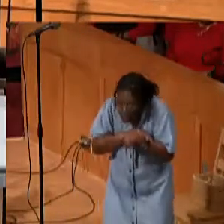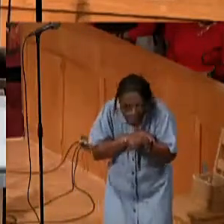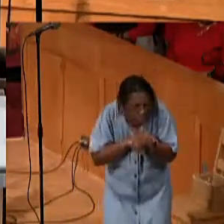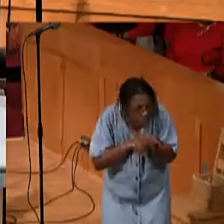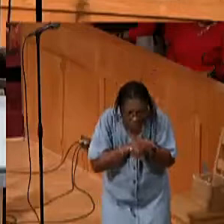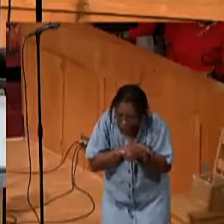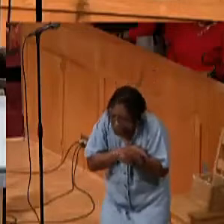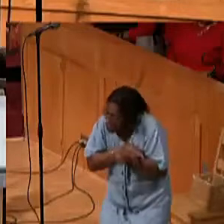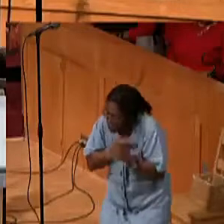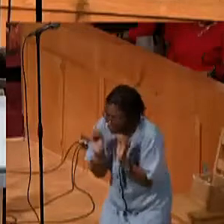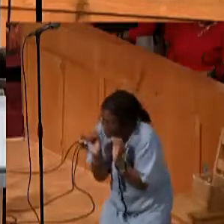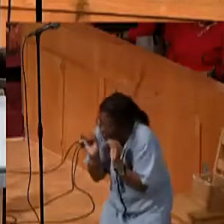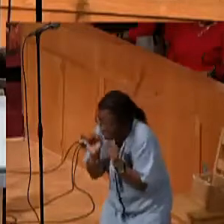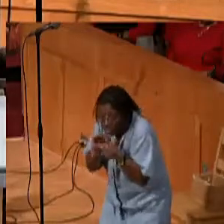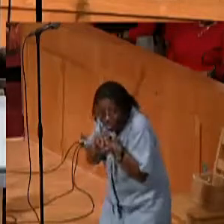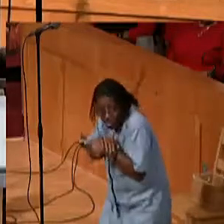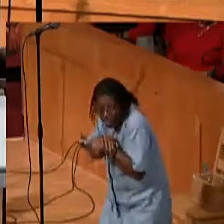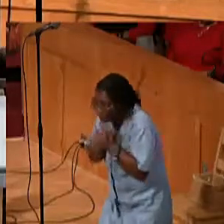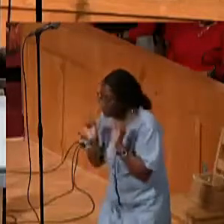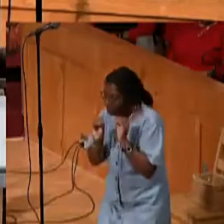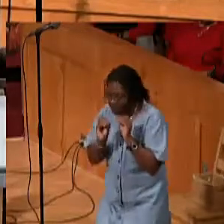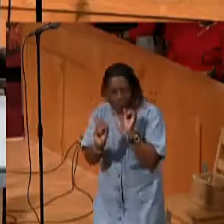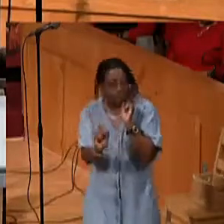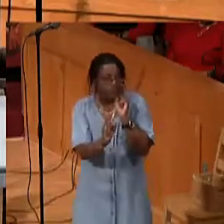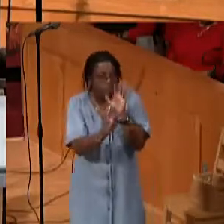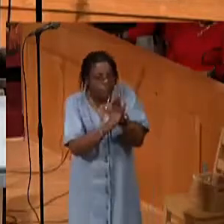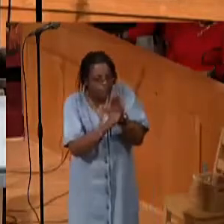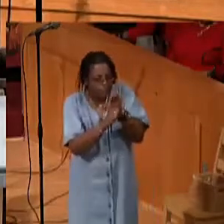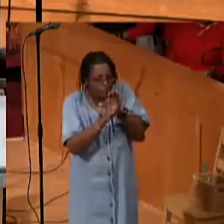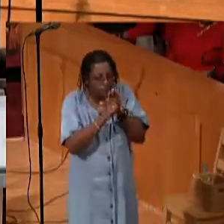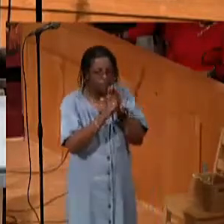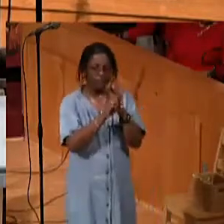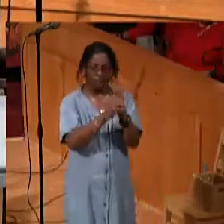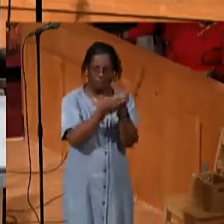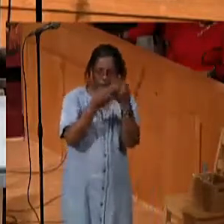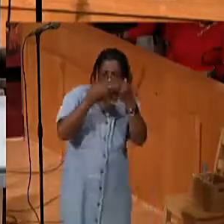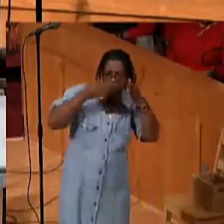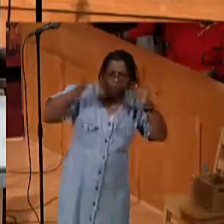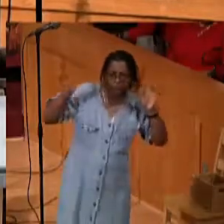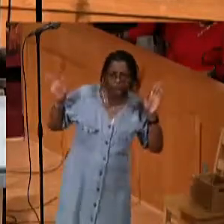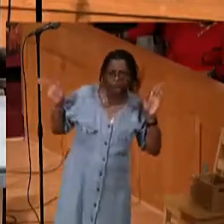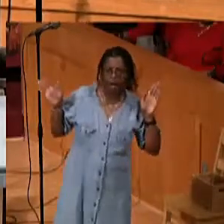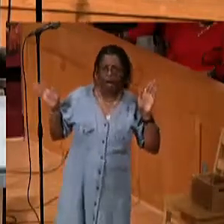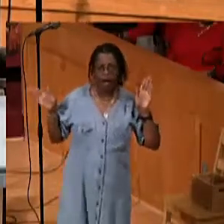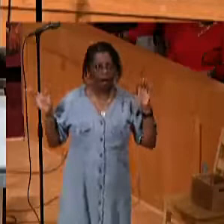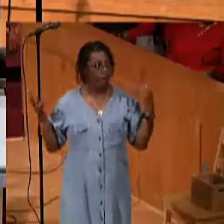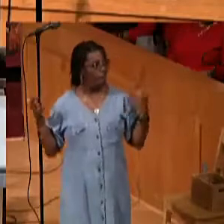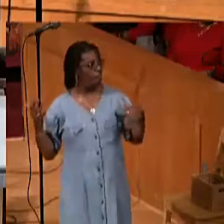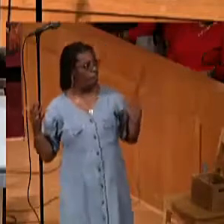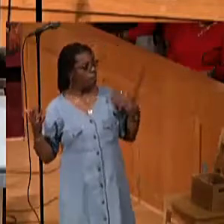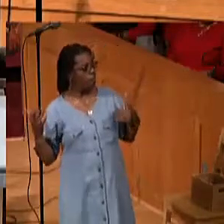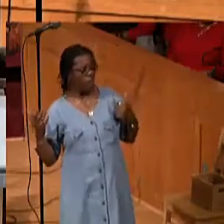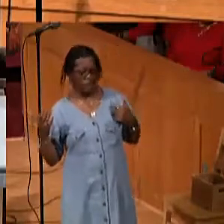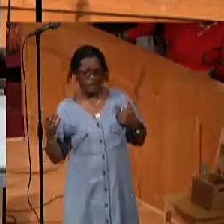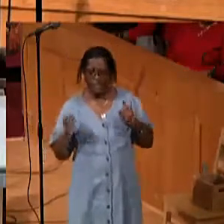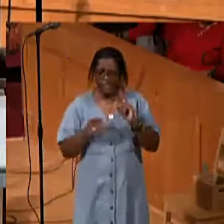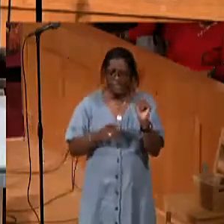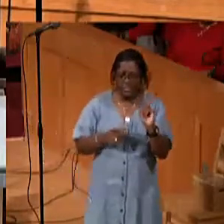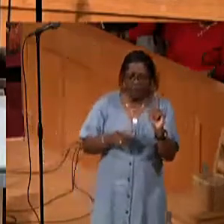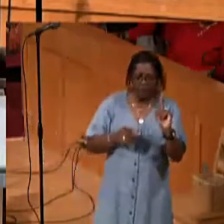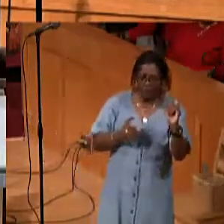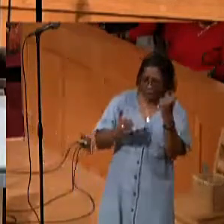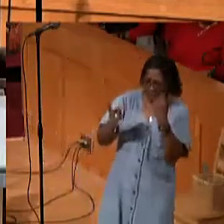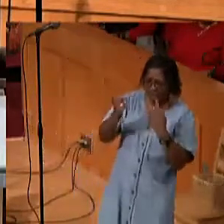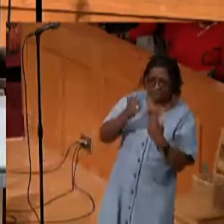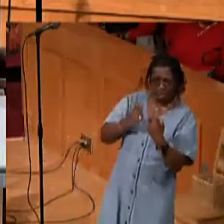You've got to expose him. Help me, somebody. So when somebody asks you, amen, how'd you make it? You tell